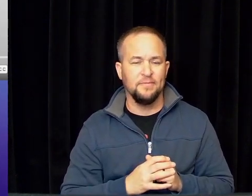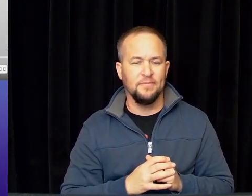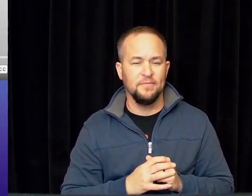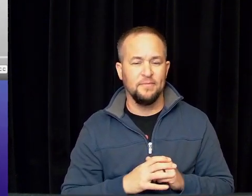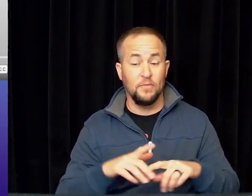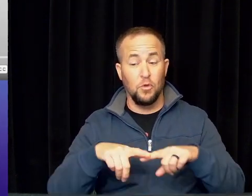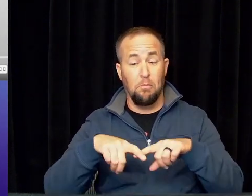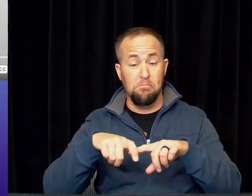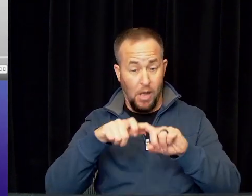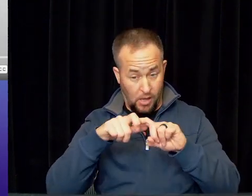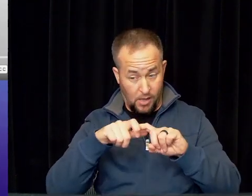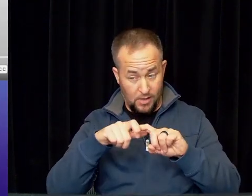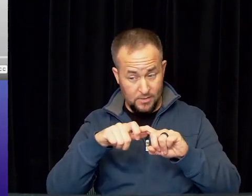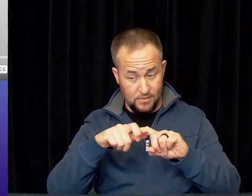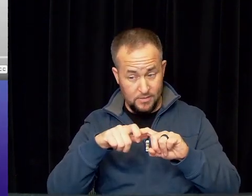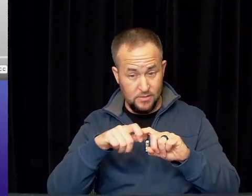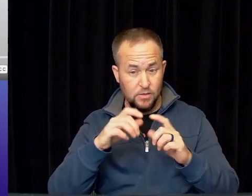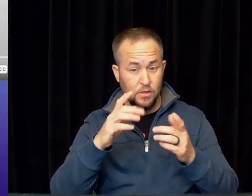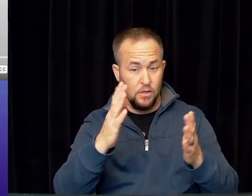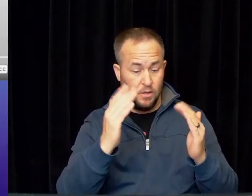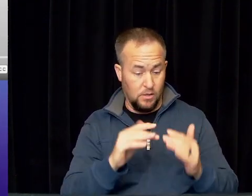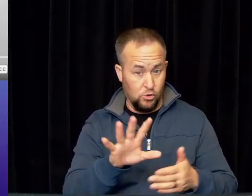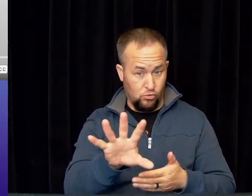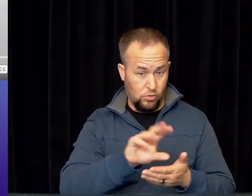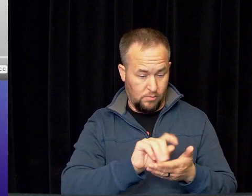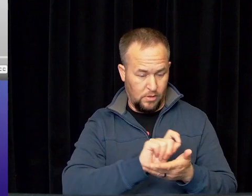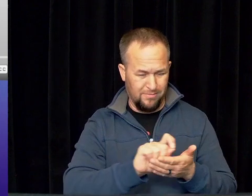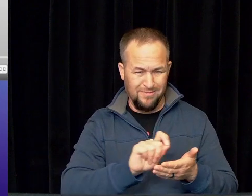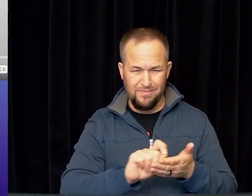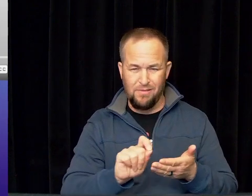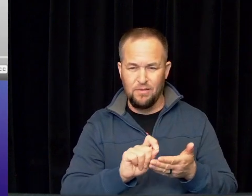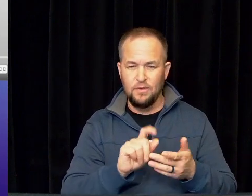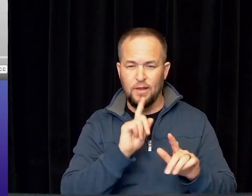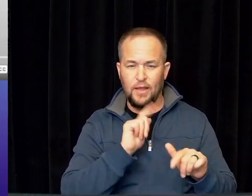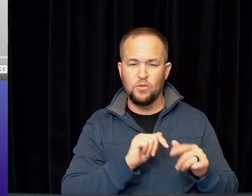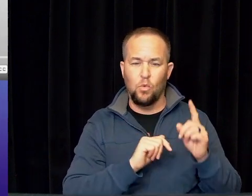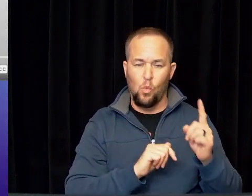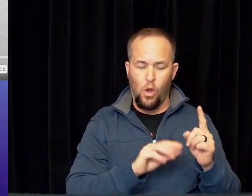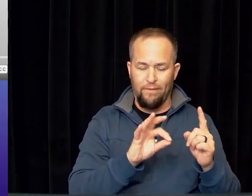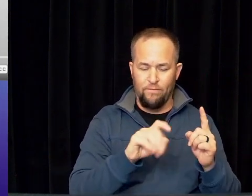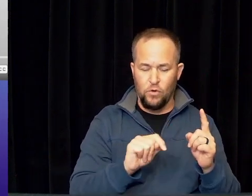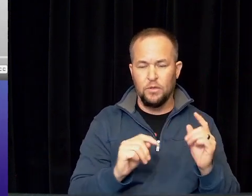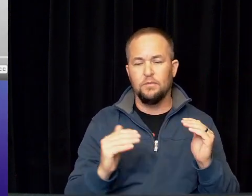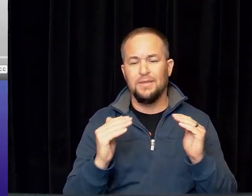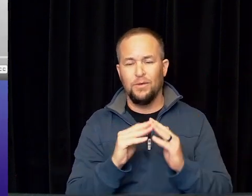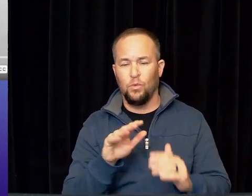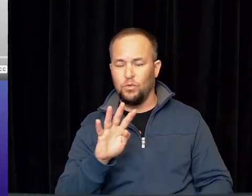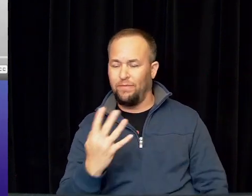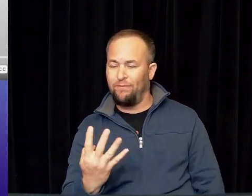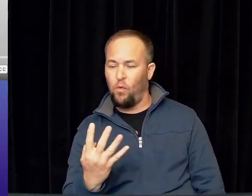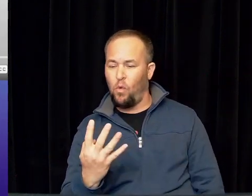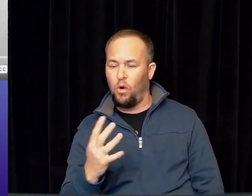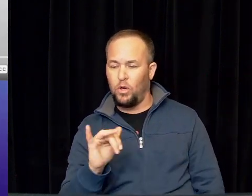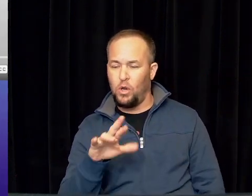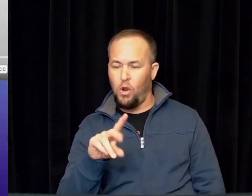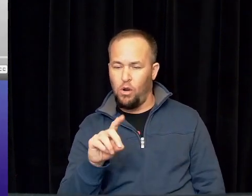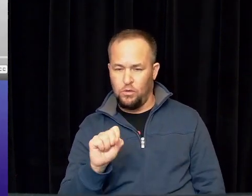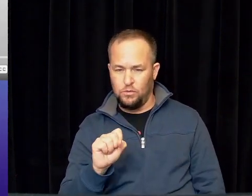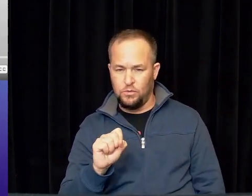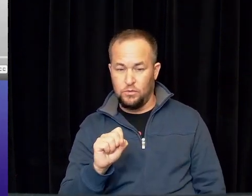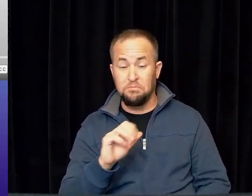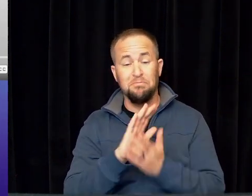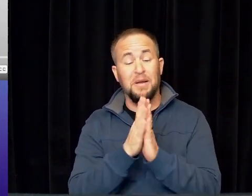pause this video. Try to convert 1 foot to 4 yards into just feet, and then lose